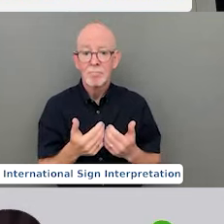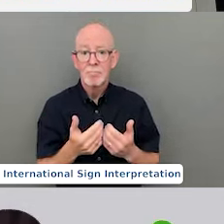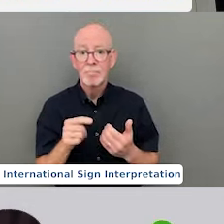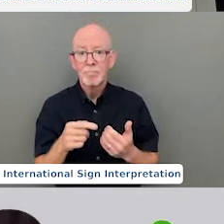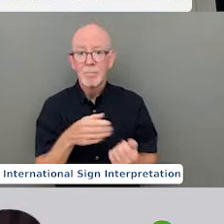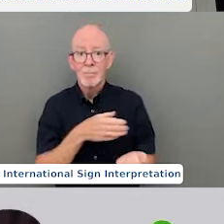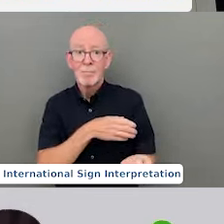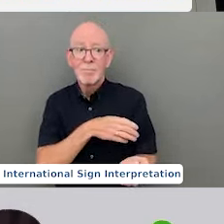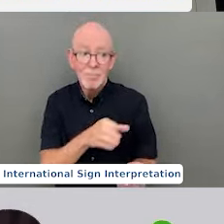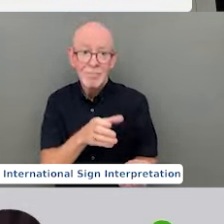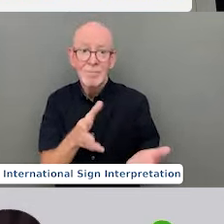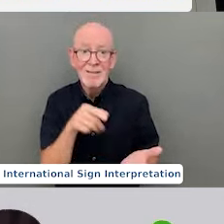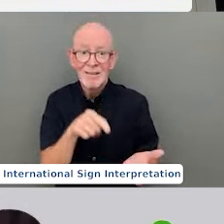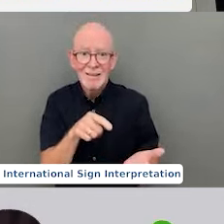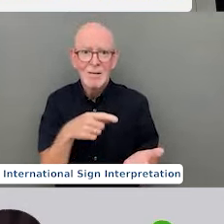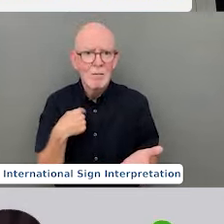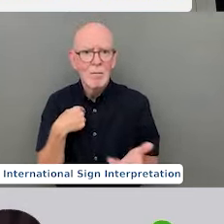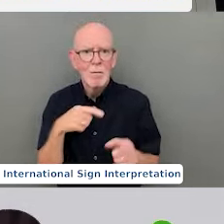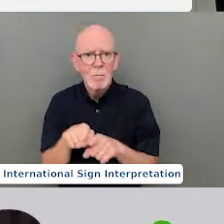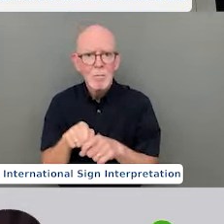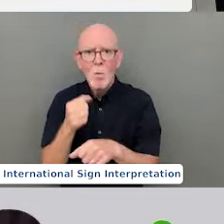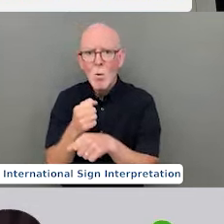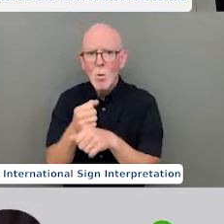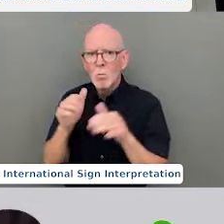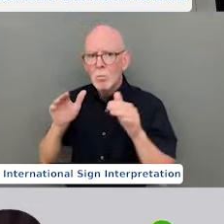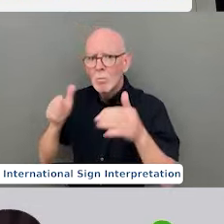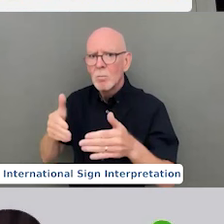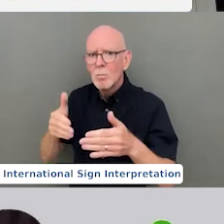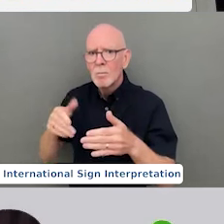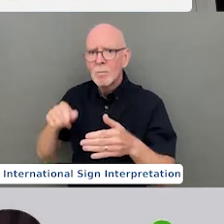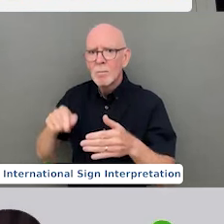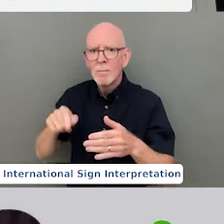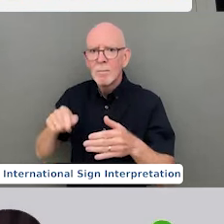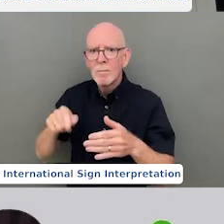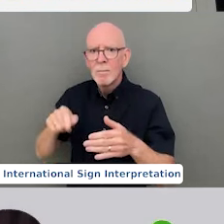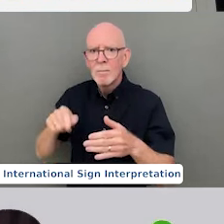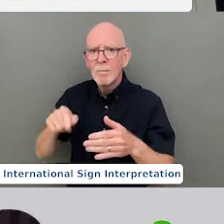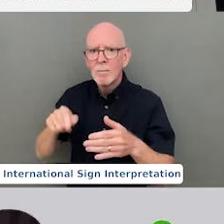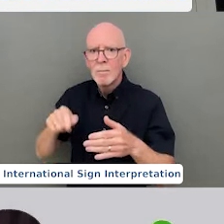and to develop a quality of lives. Okay.